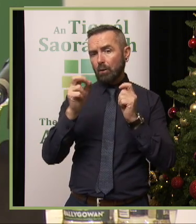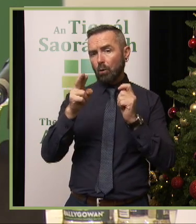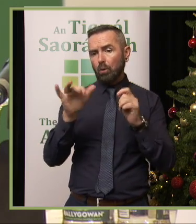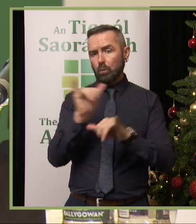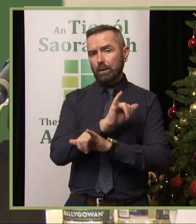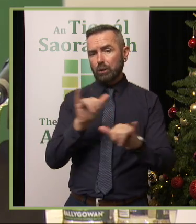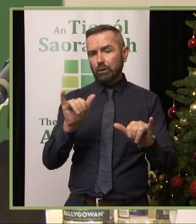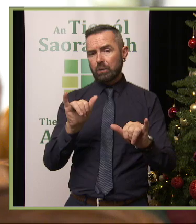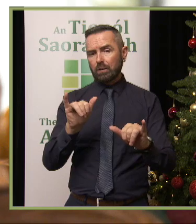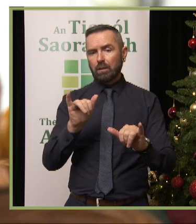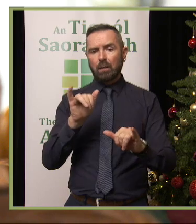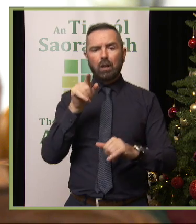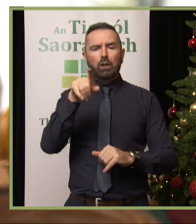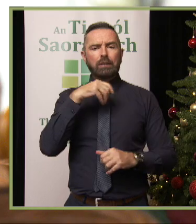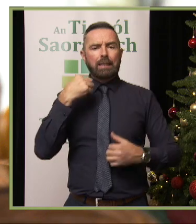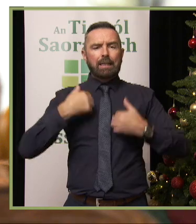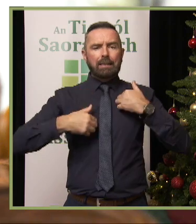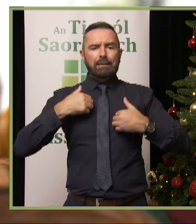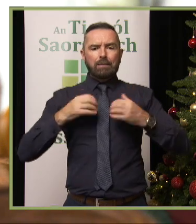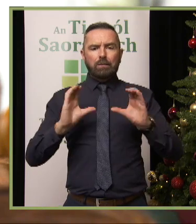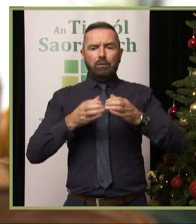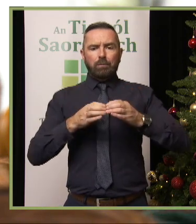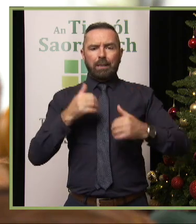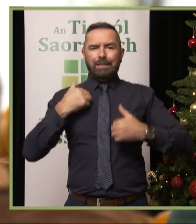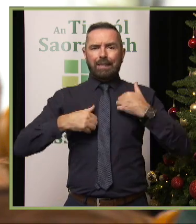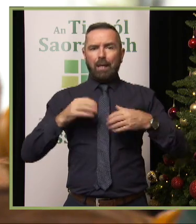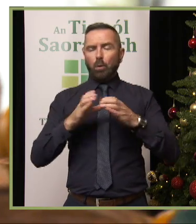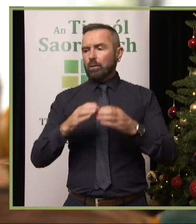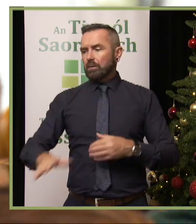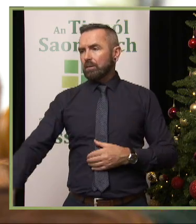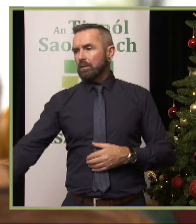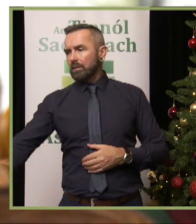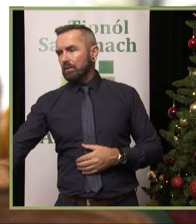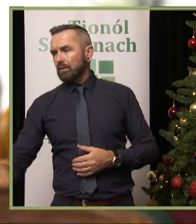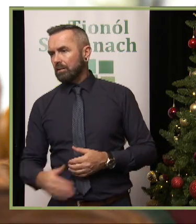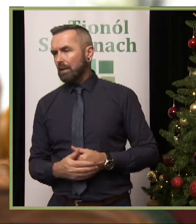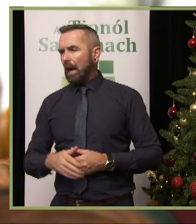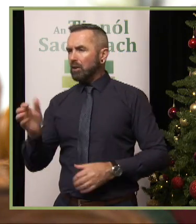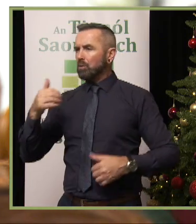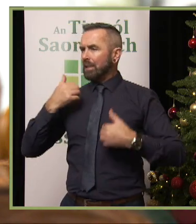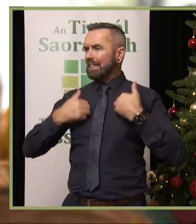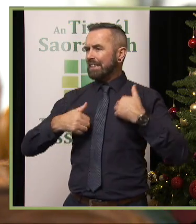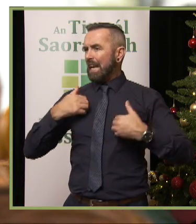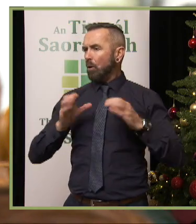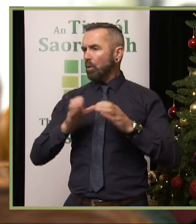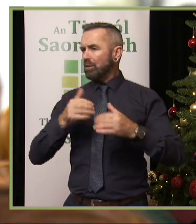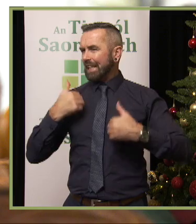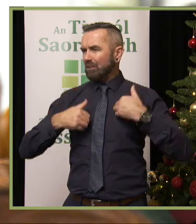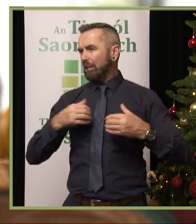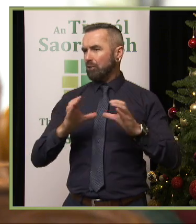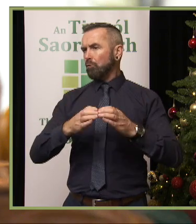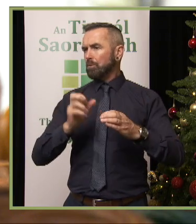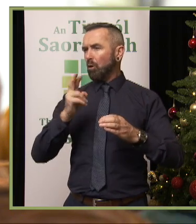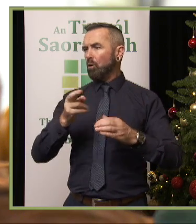the stakeholders, with key stakeholders. I think everyone needs primary producers,